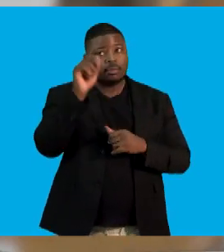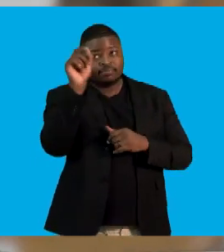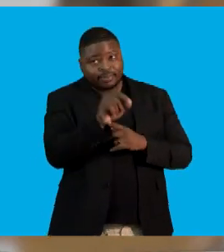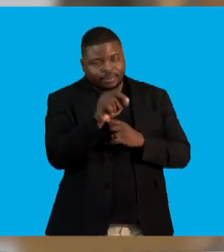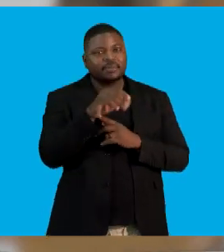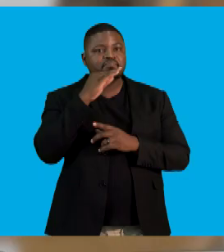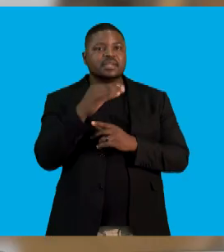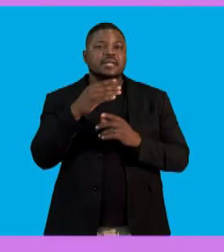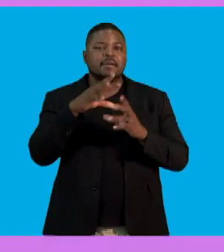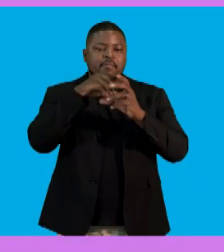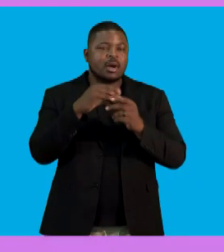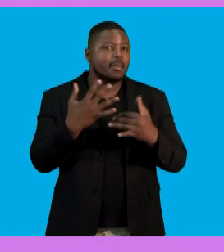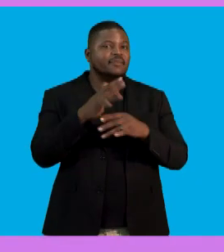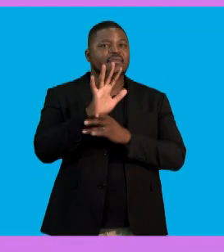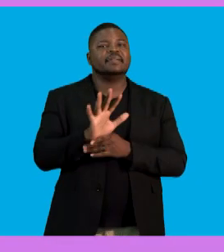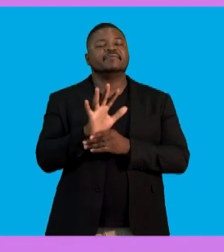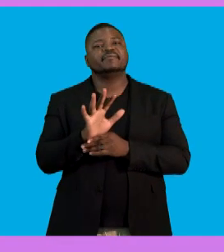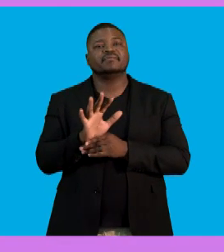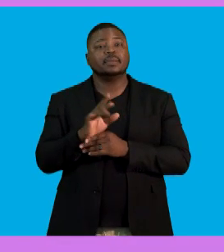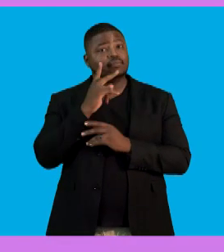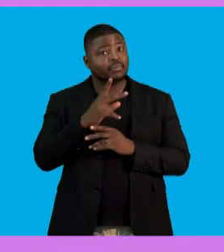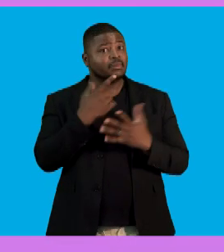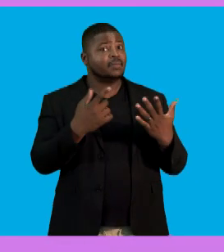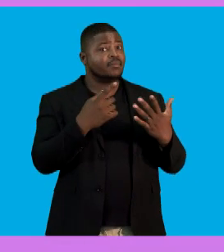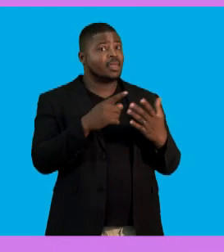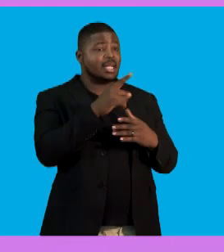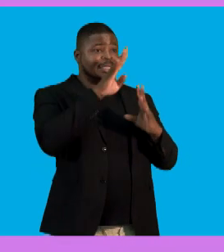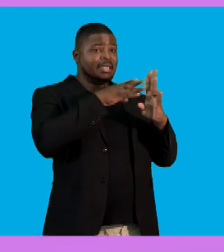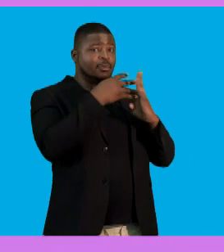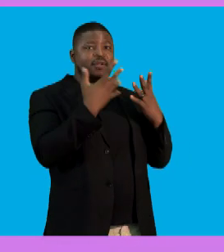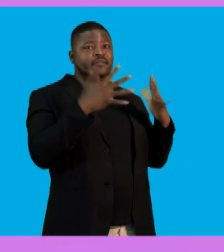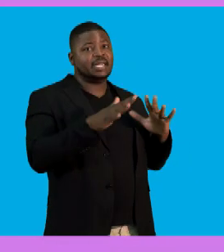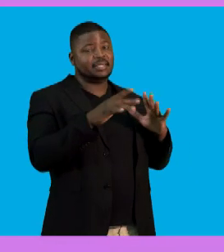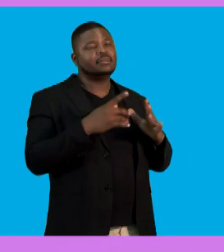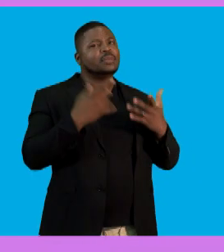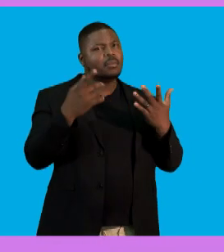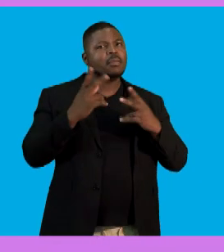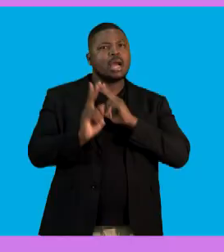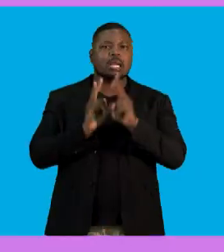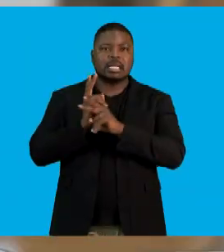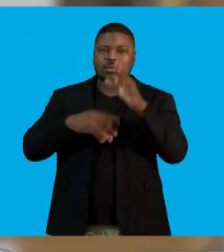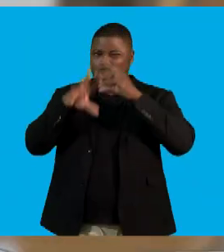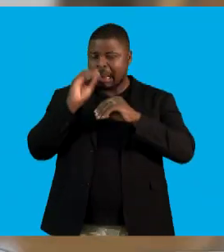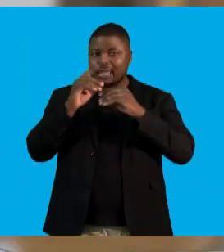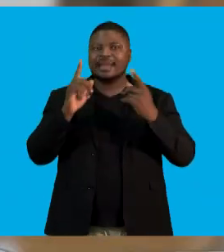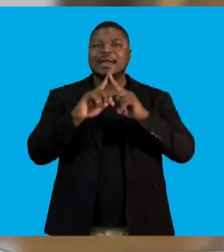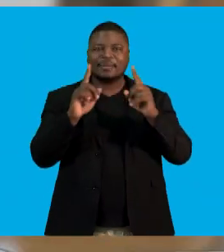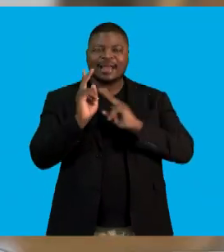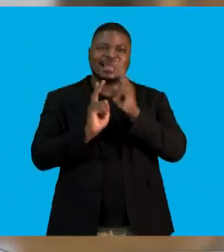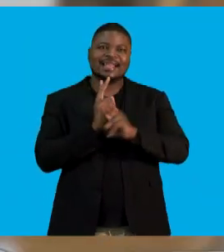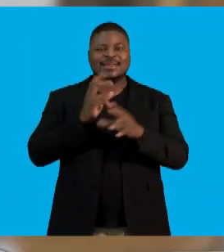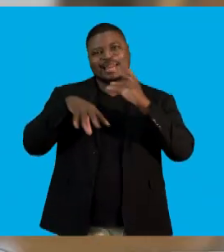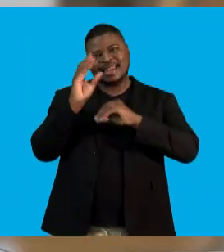them. And there we go. We've completed the tally table. Hopefully, like I said, you've learned that again, or it's bringing back your